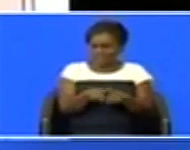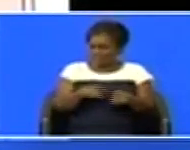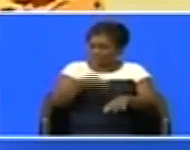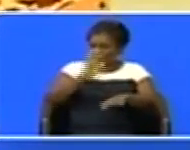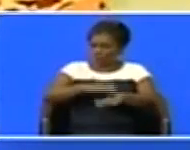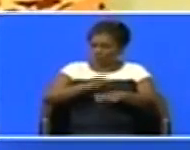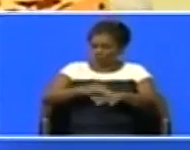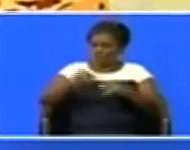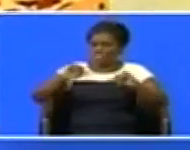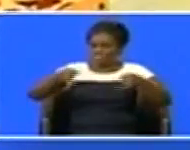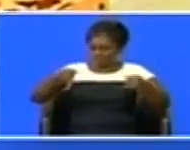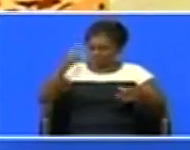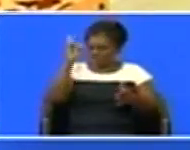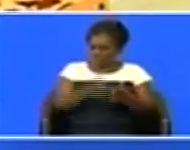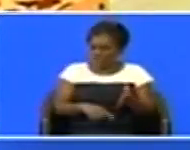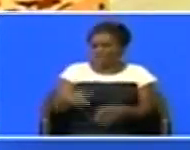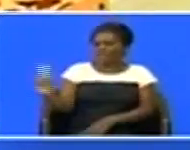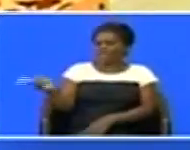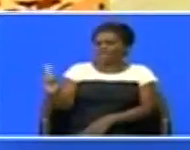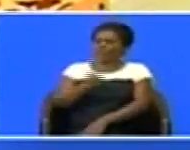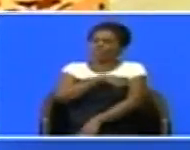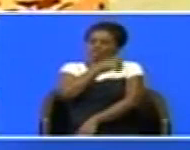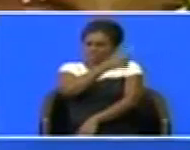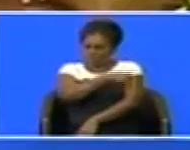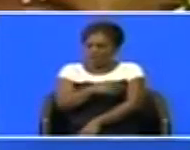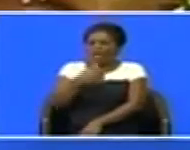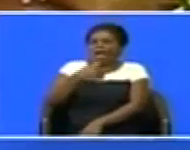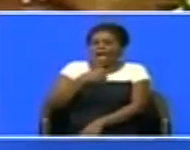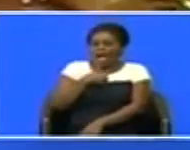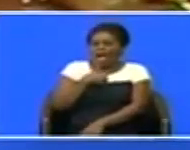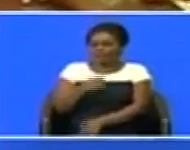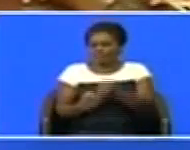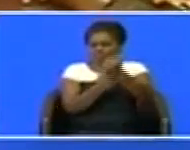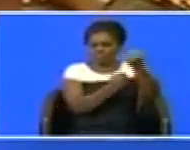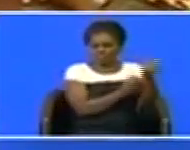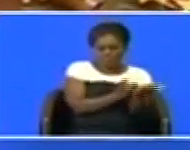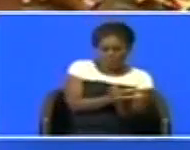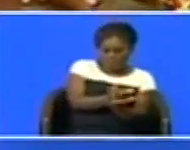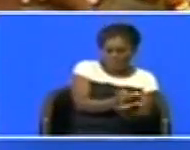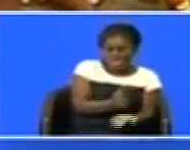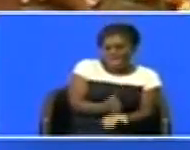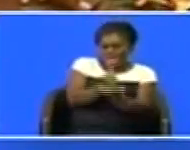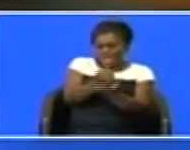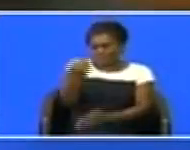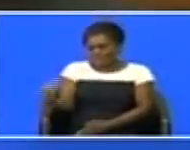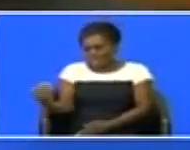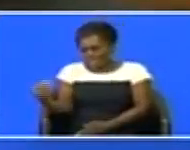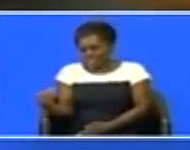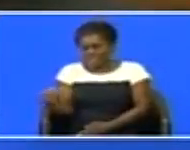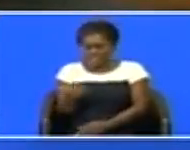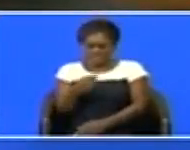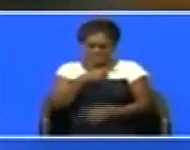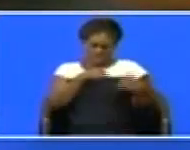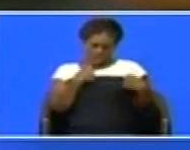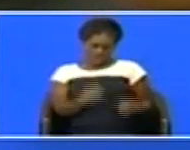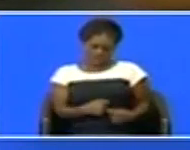to afflicted families is that the Nairobi hospital has a kitty set aside to help children with heart diseases.